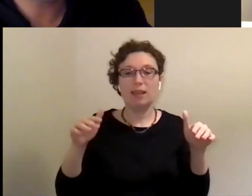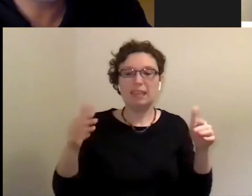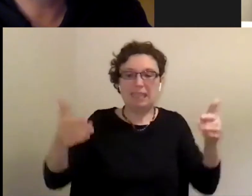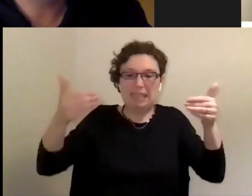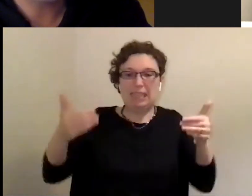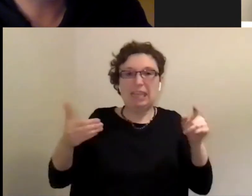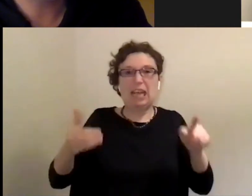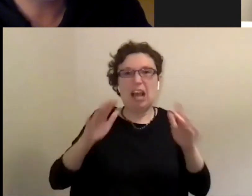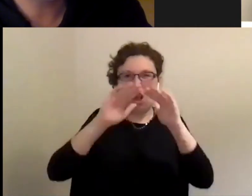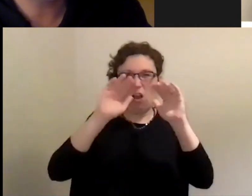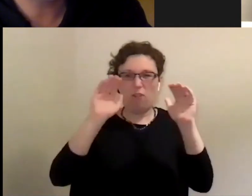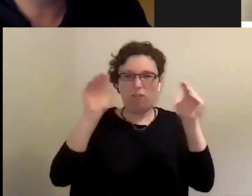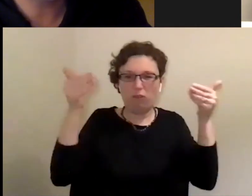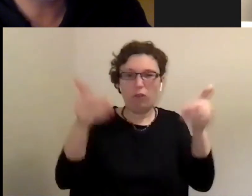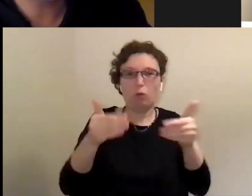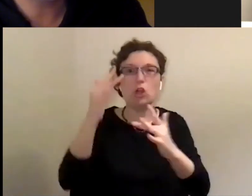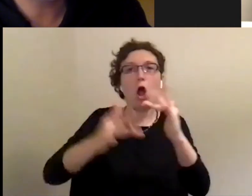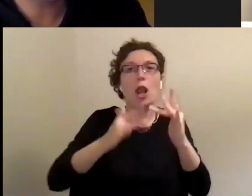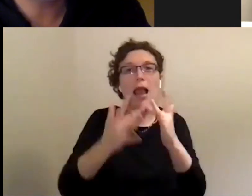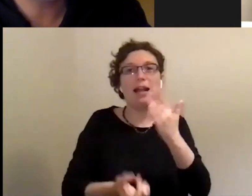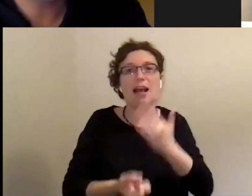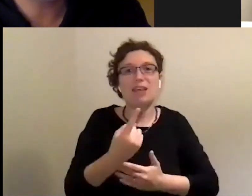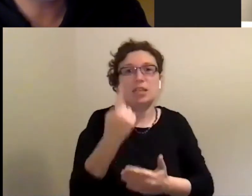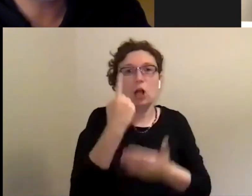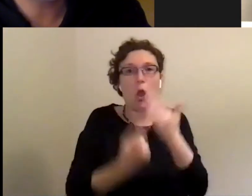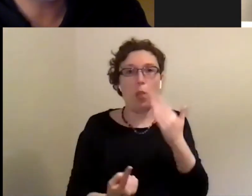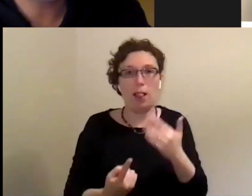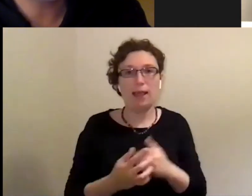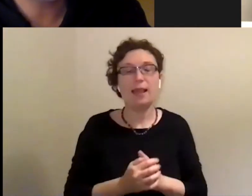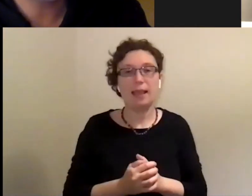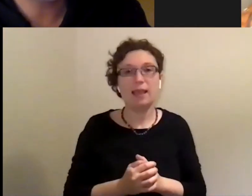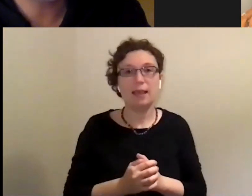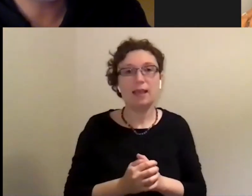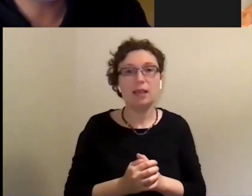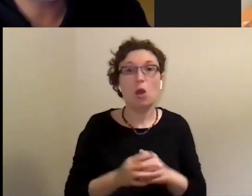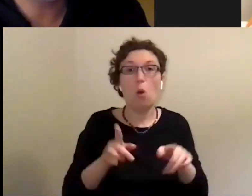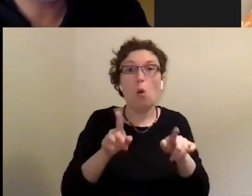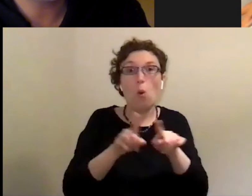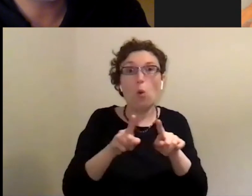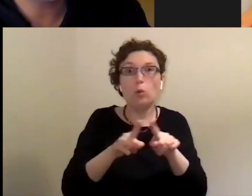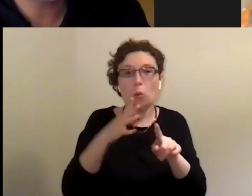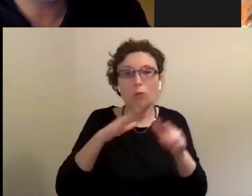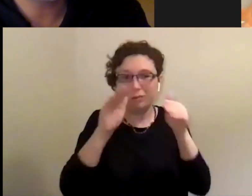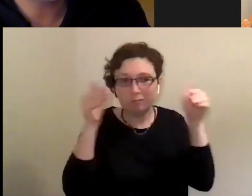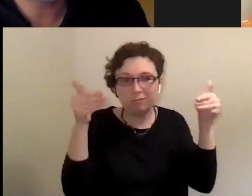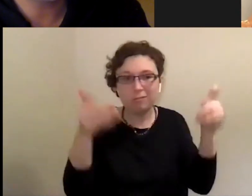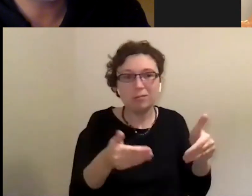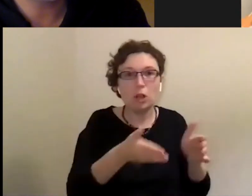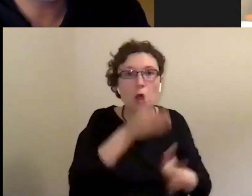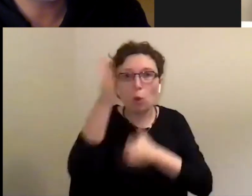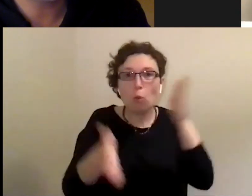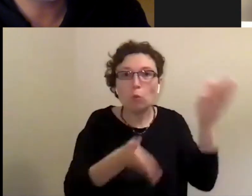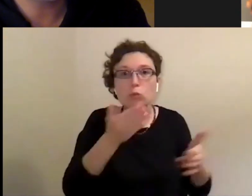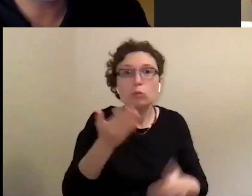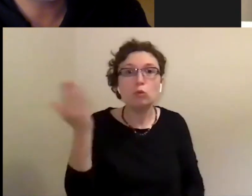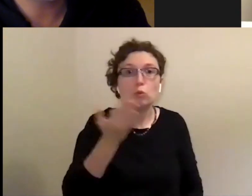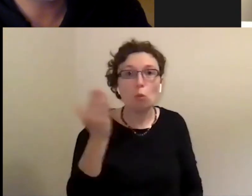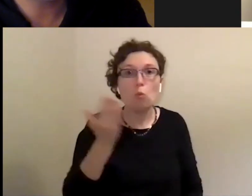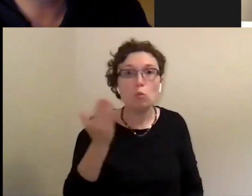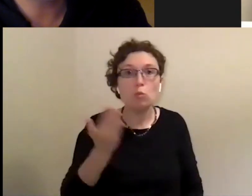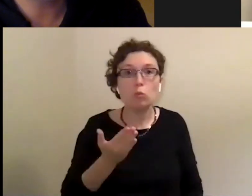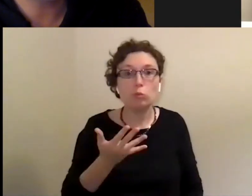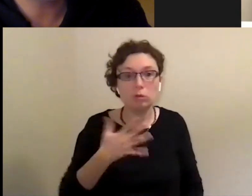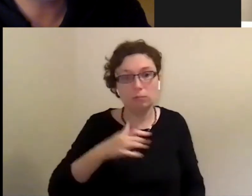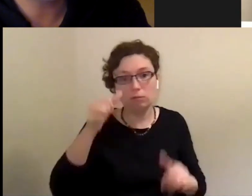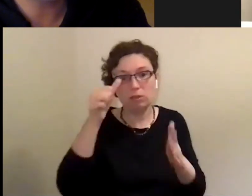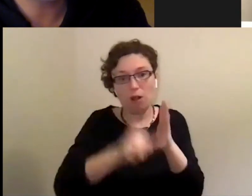also wanted to focus on the groundwork for education and going into schools, because obviously that starts in September. So after the protest, I really